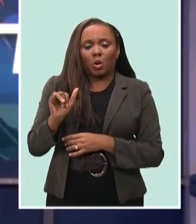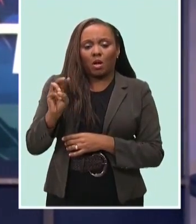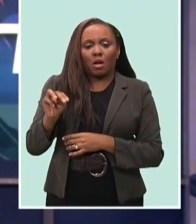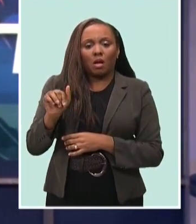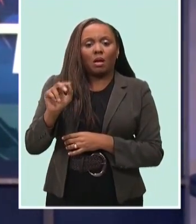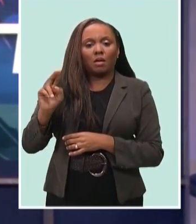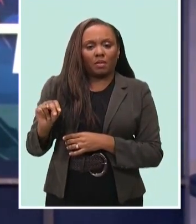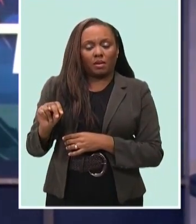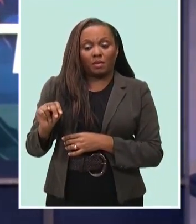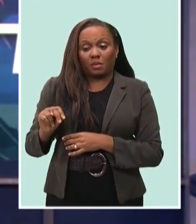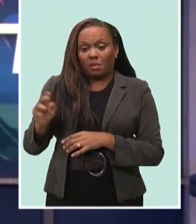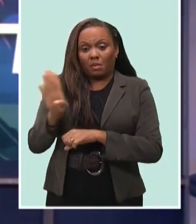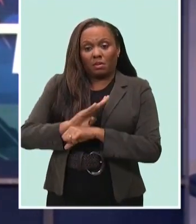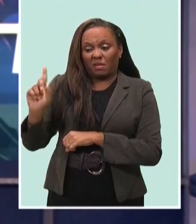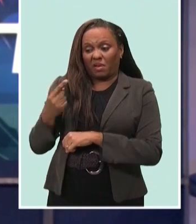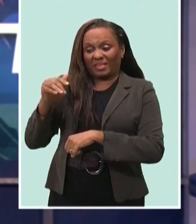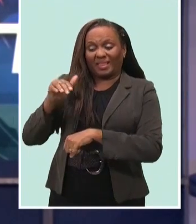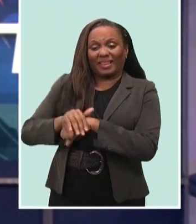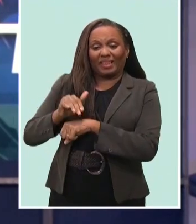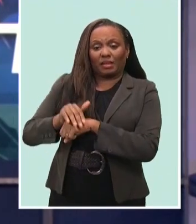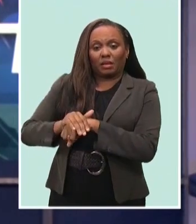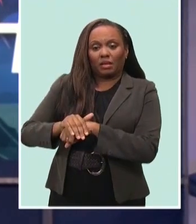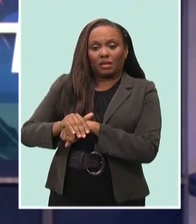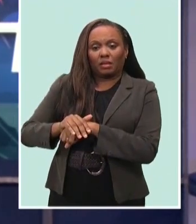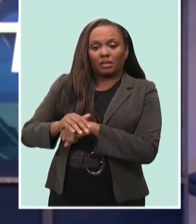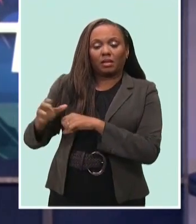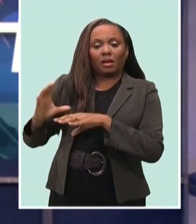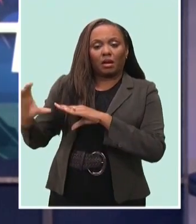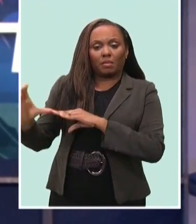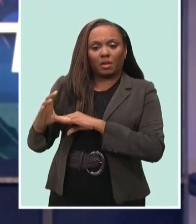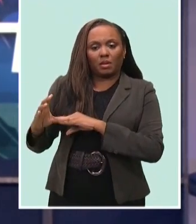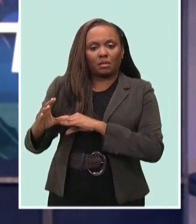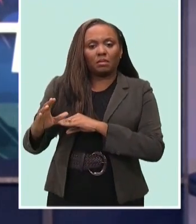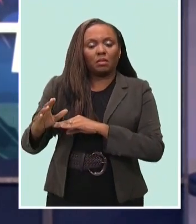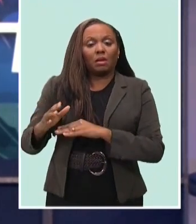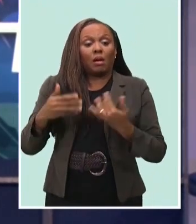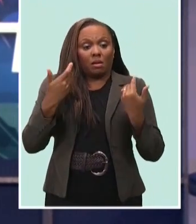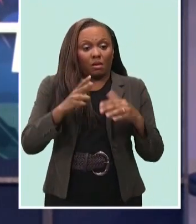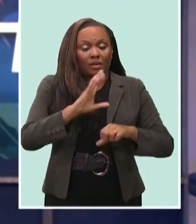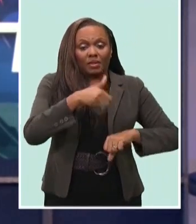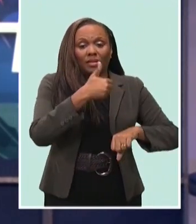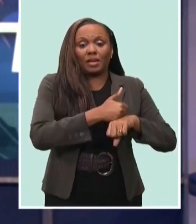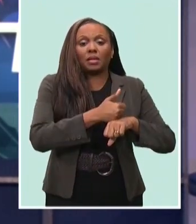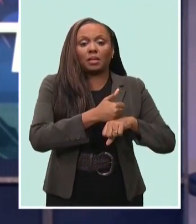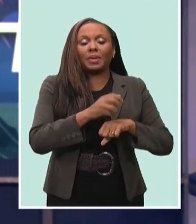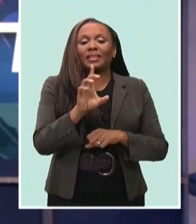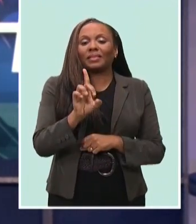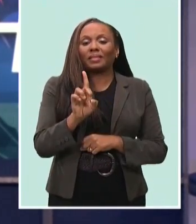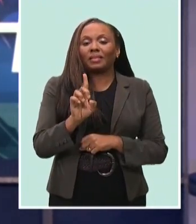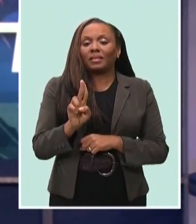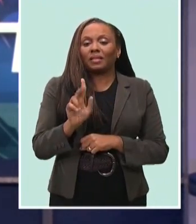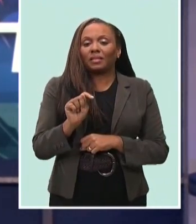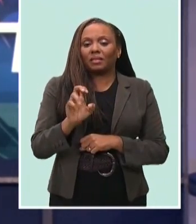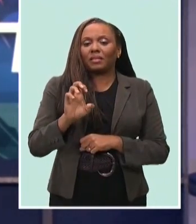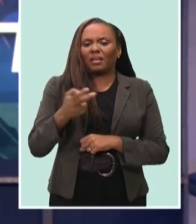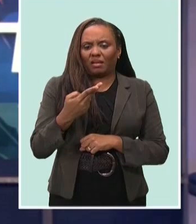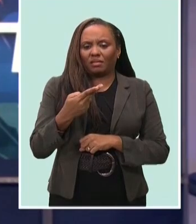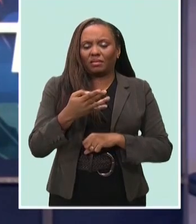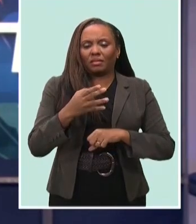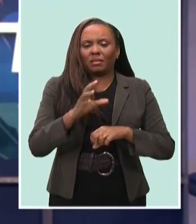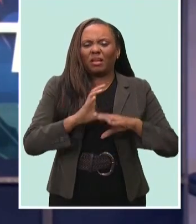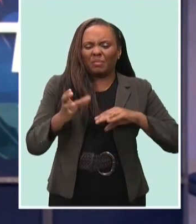And Barbados will be the first English-speaking country where it is looking to operate. Our Ryan Broom is on location, and